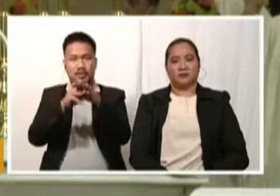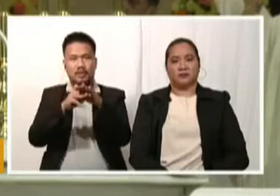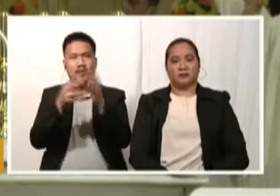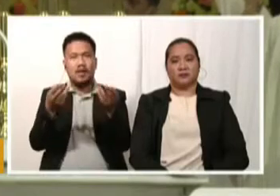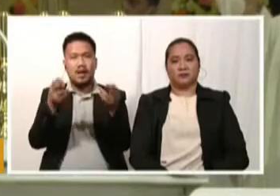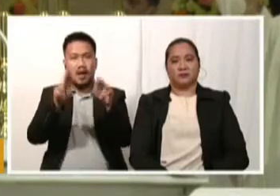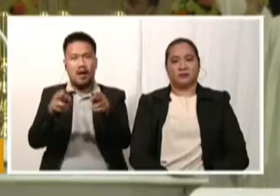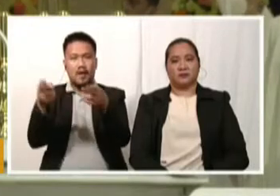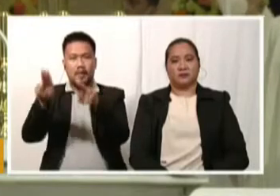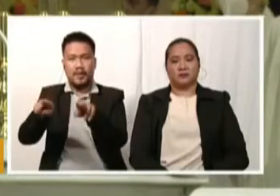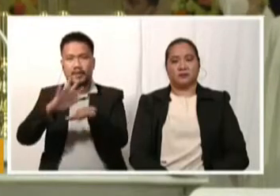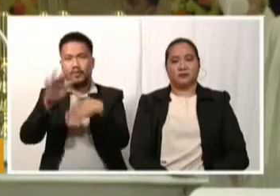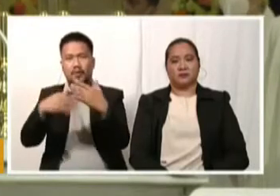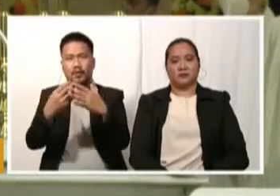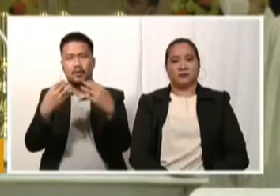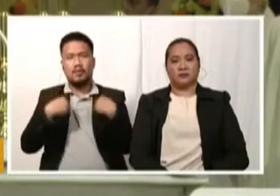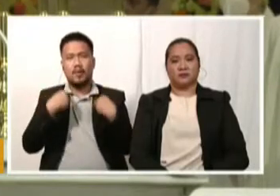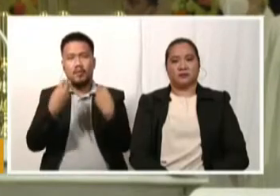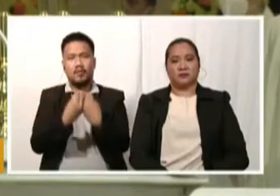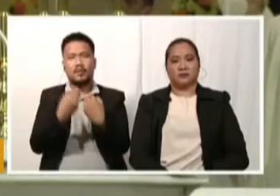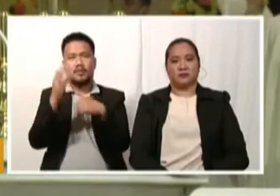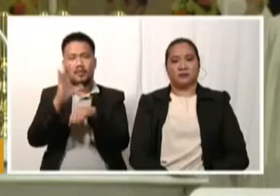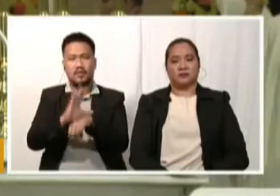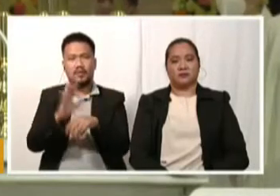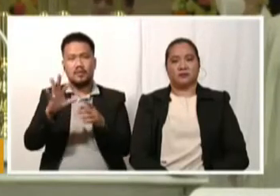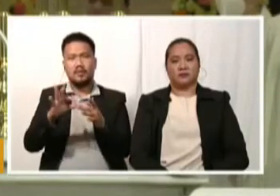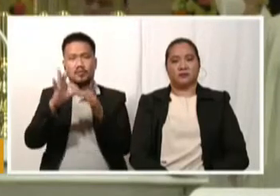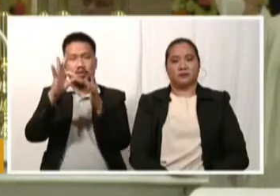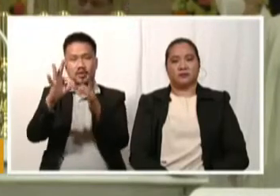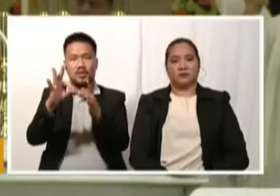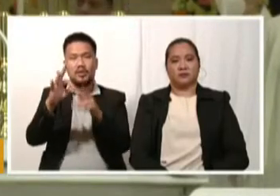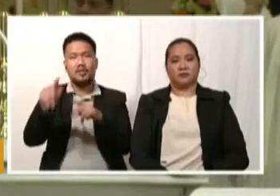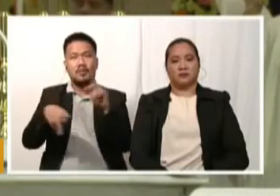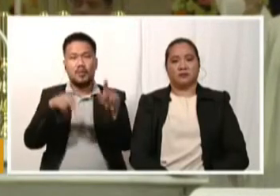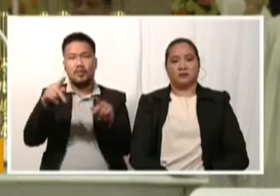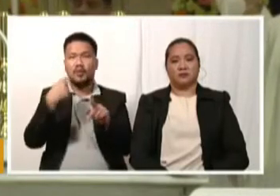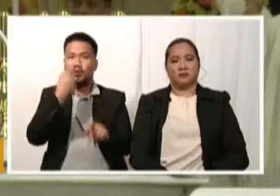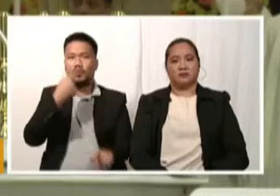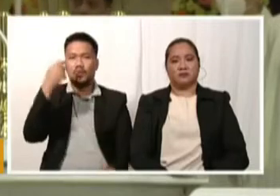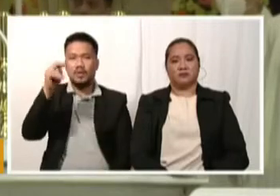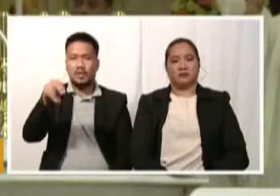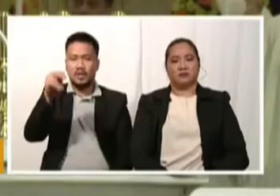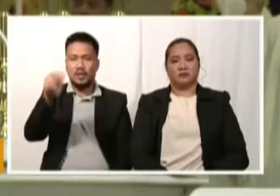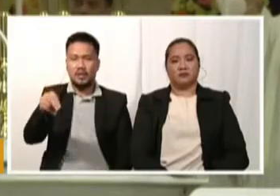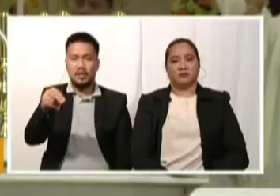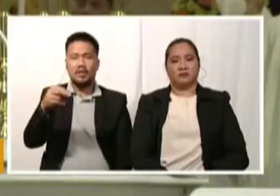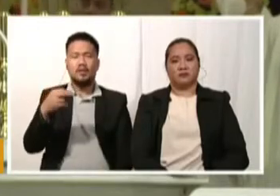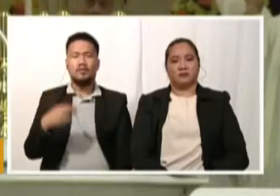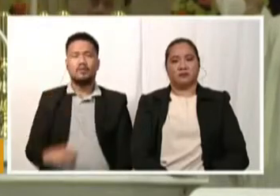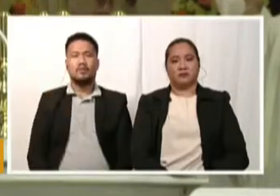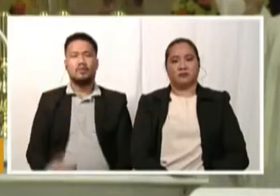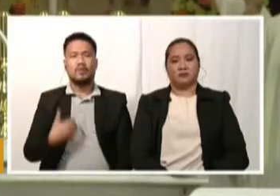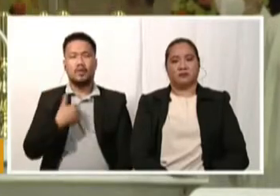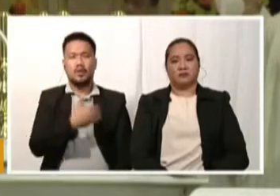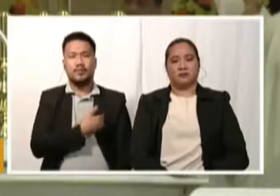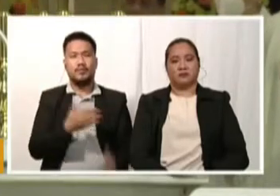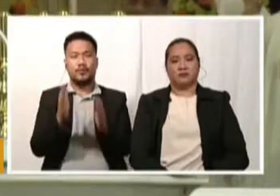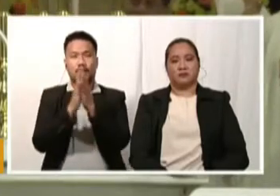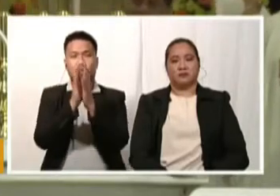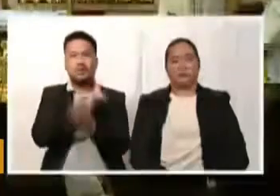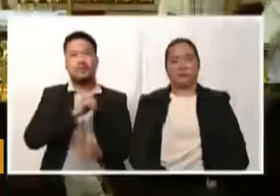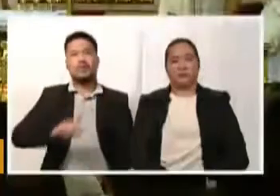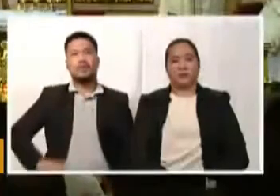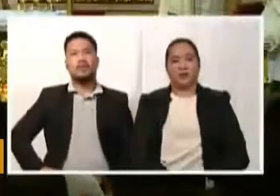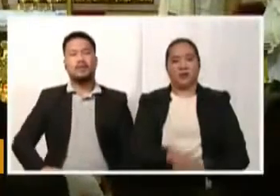the lives of all its members, and especially in the lives of those in need. Let us pray to